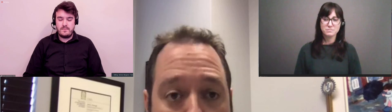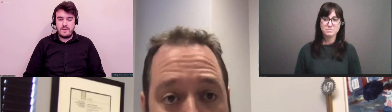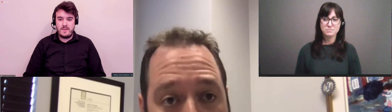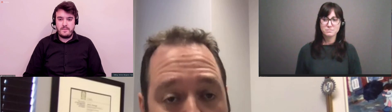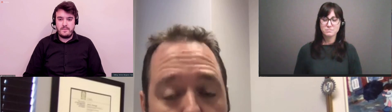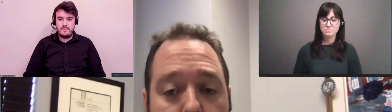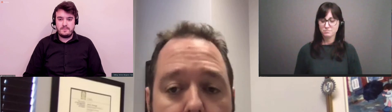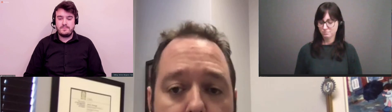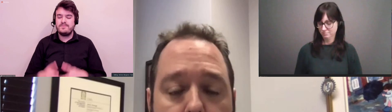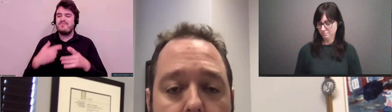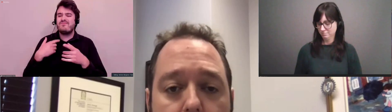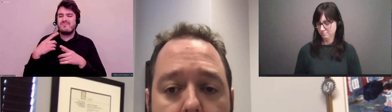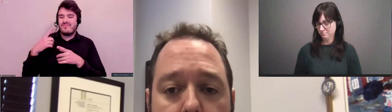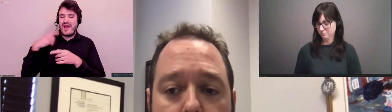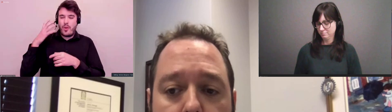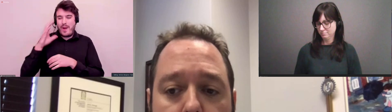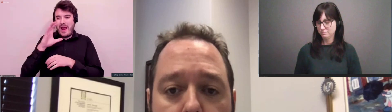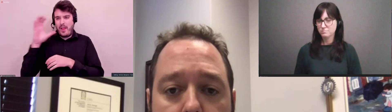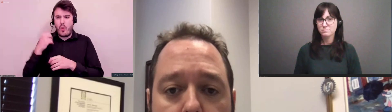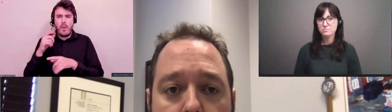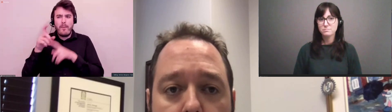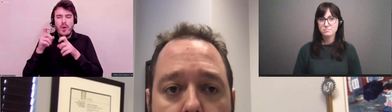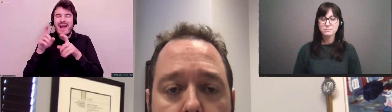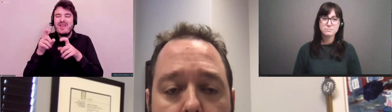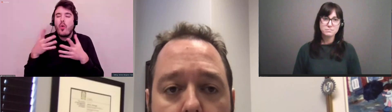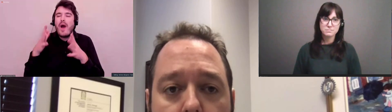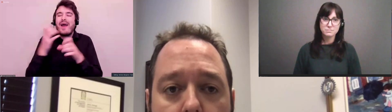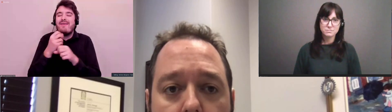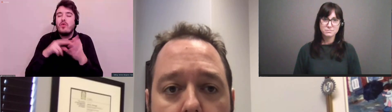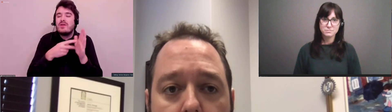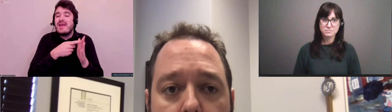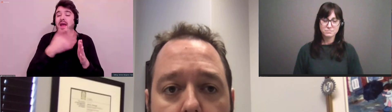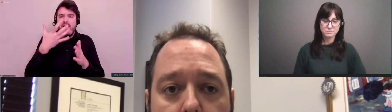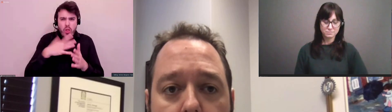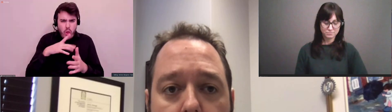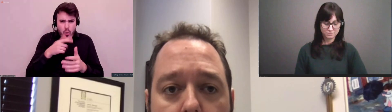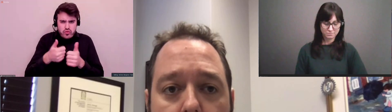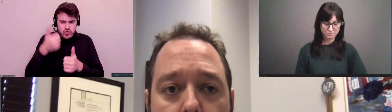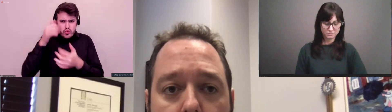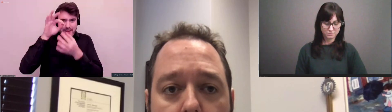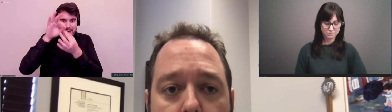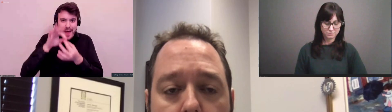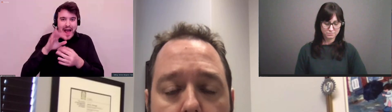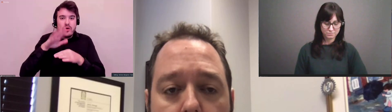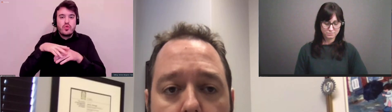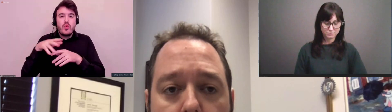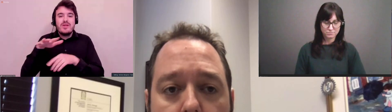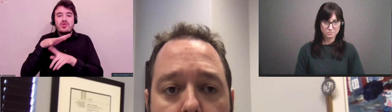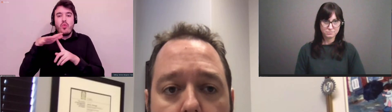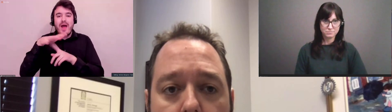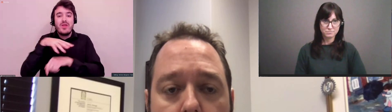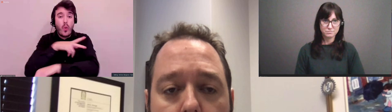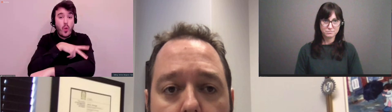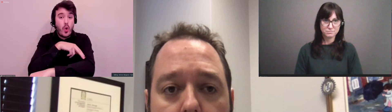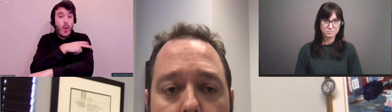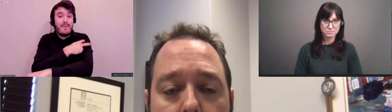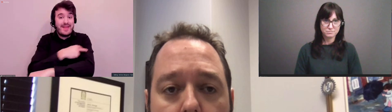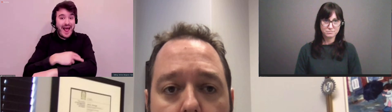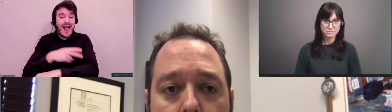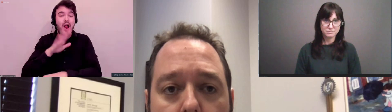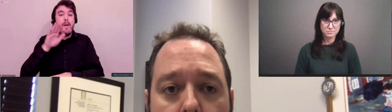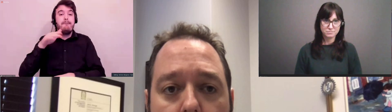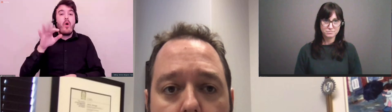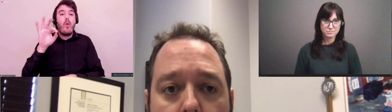modo, ce qu'il a demandé, c'est avez-vous plus de détails sur la situation à l'hôpital Montfort? Donc, on parle vraiment de l'hôpital. Et comment